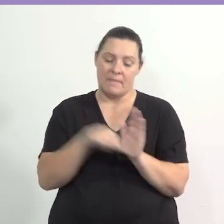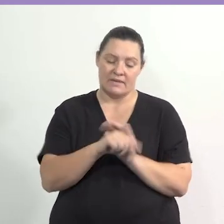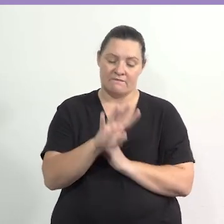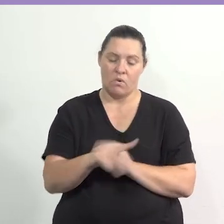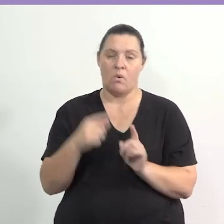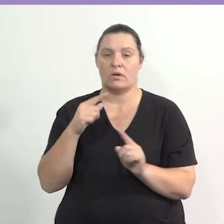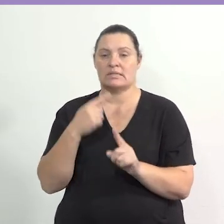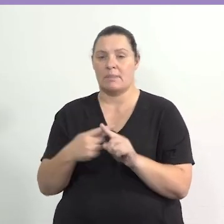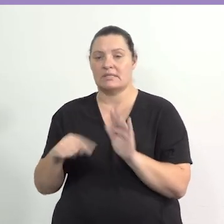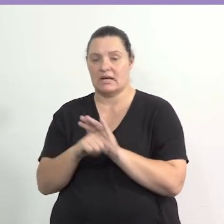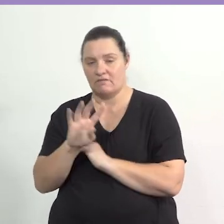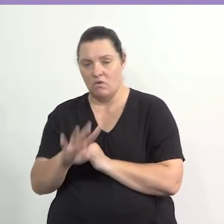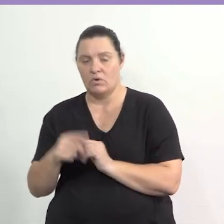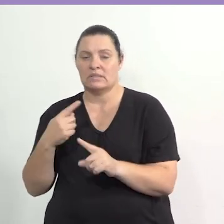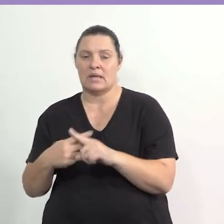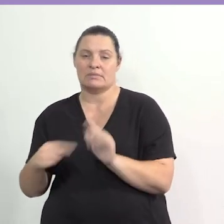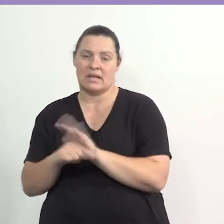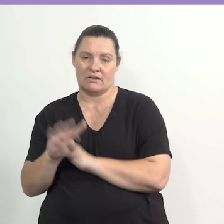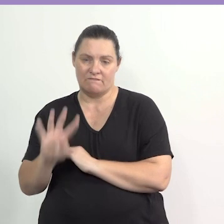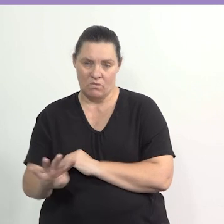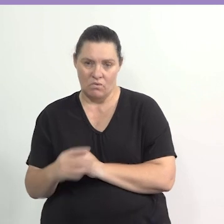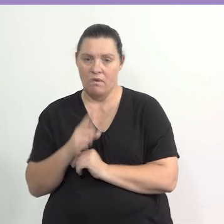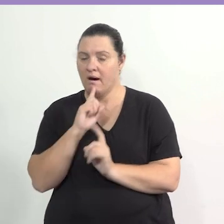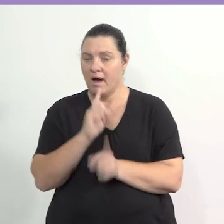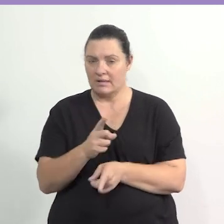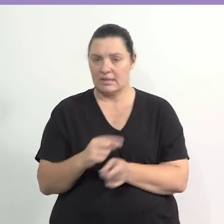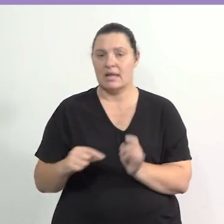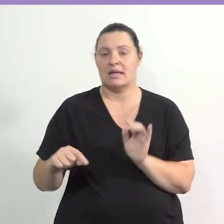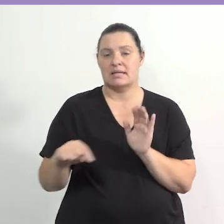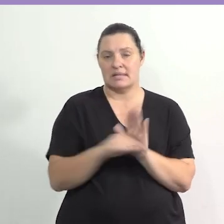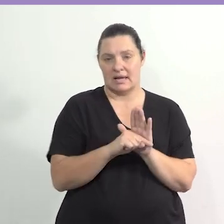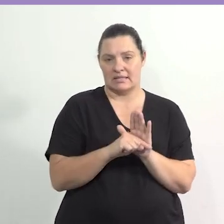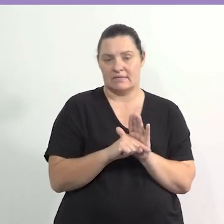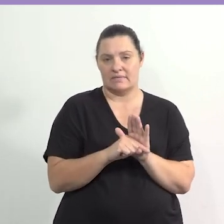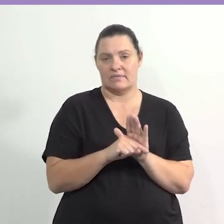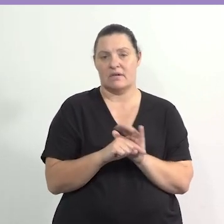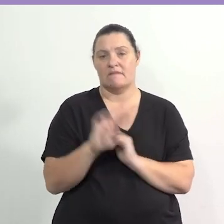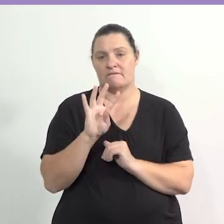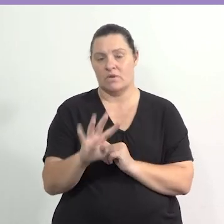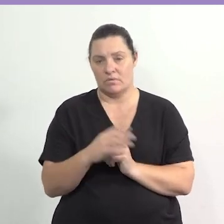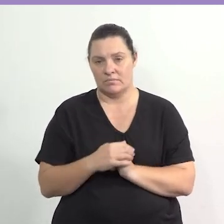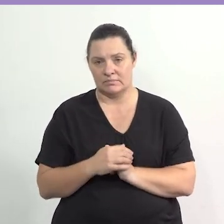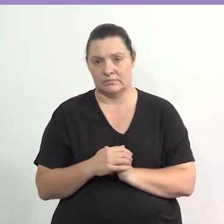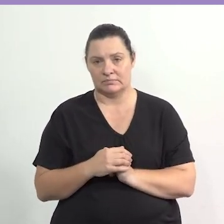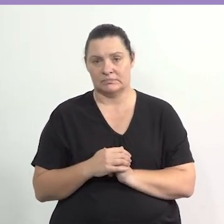4 multiplied by negative 4. And the answer there is negative